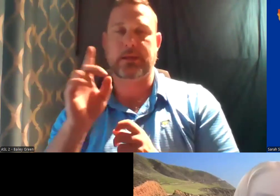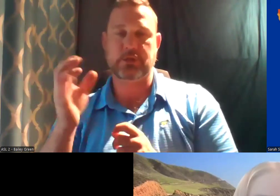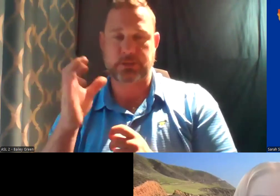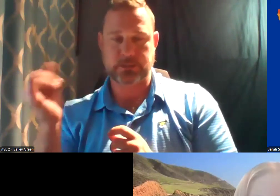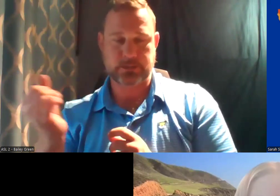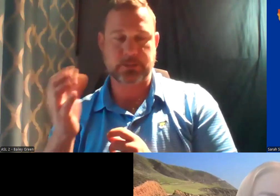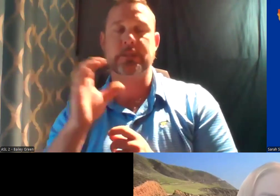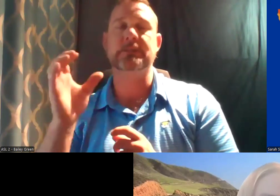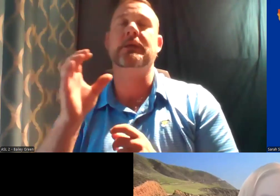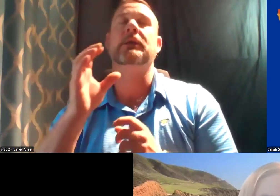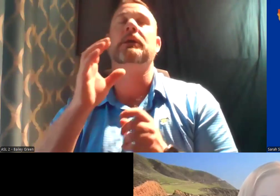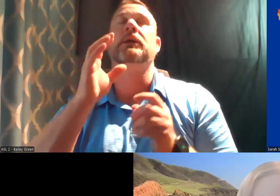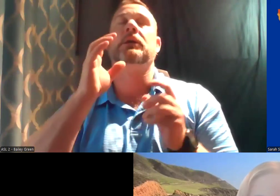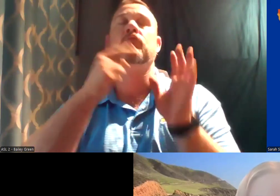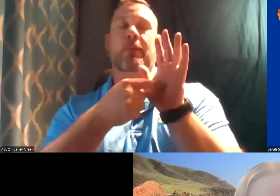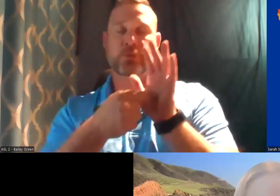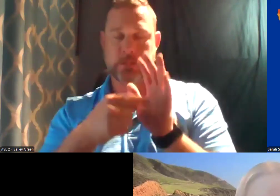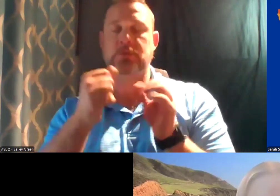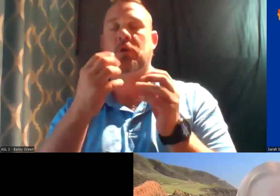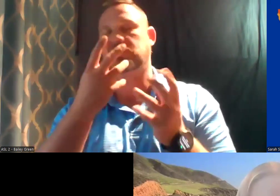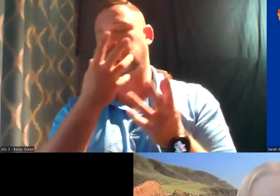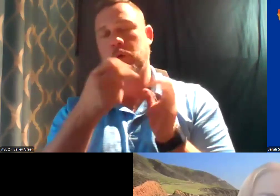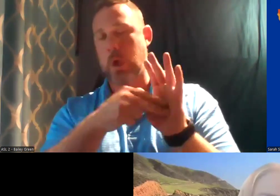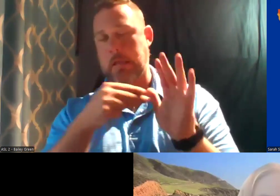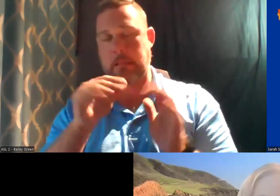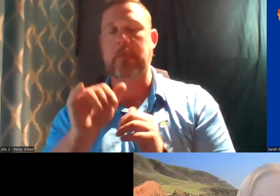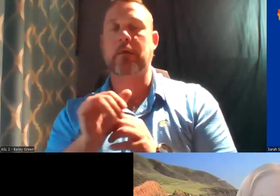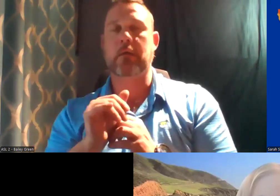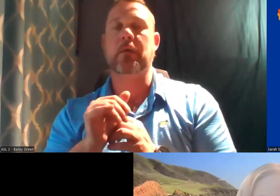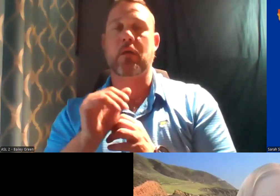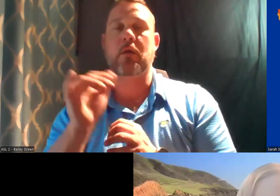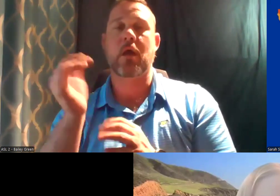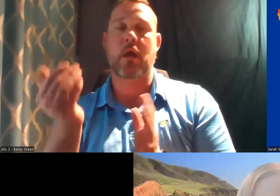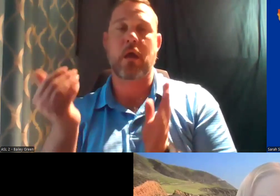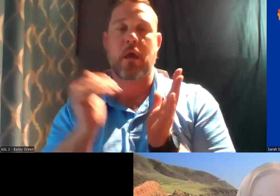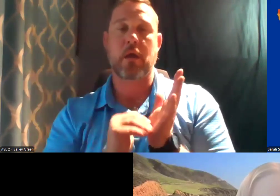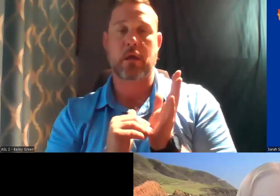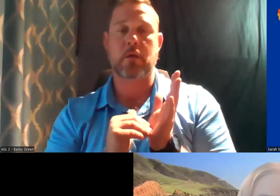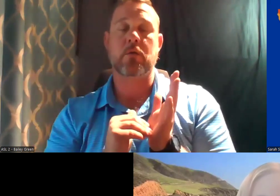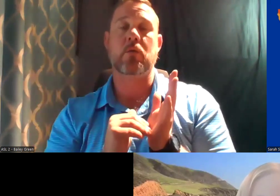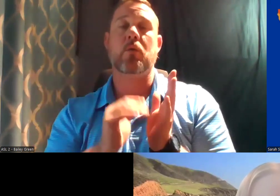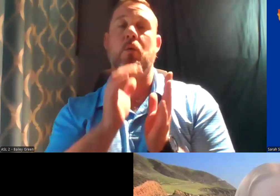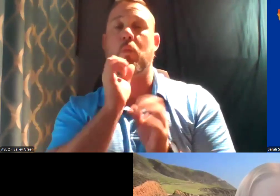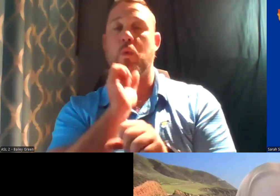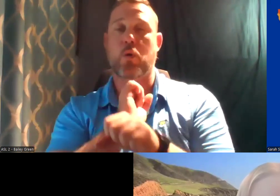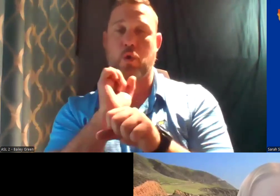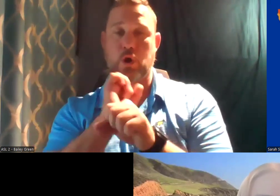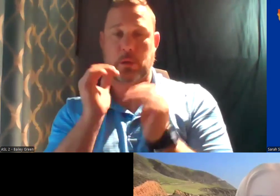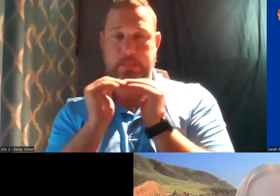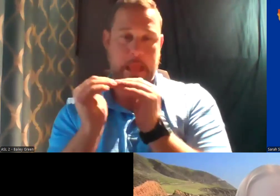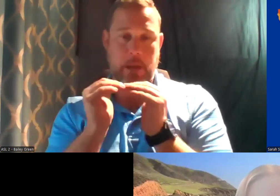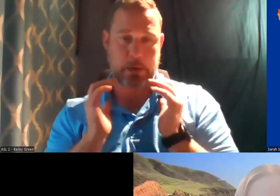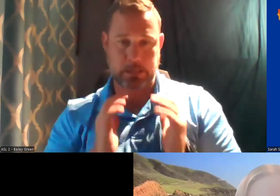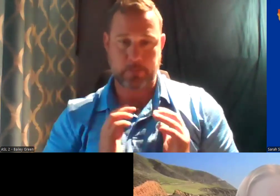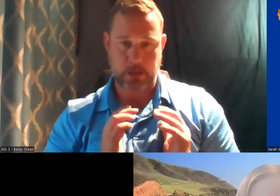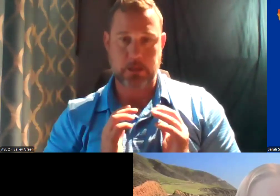EDJCC represents. So just wanted to highlight that. Again, we're working with the Equity Committee